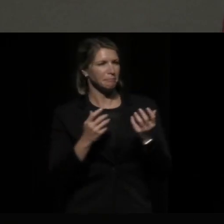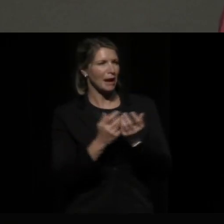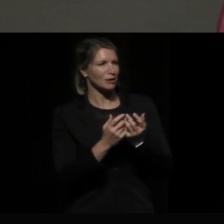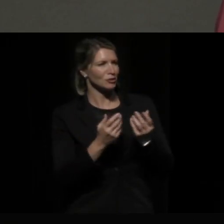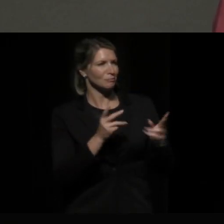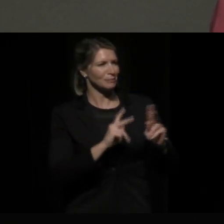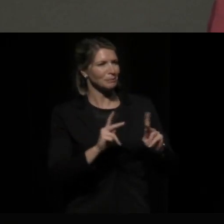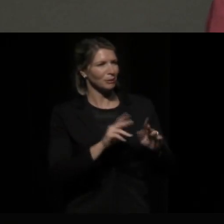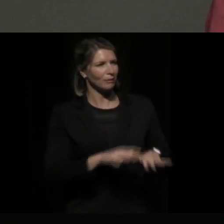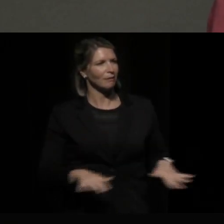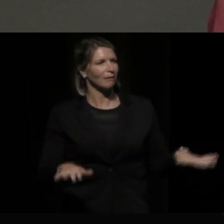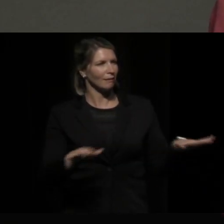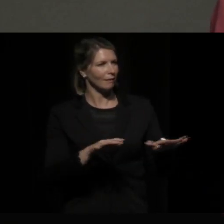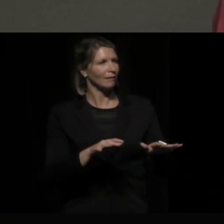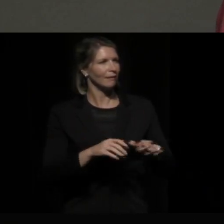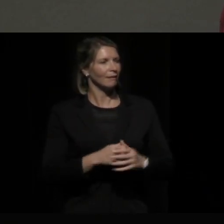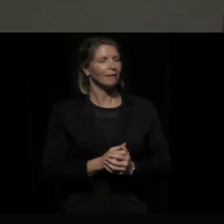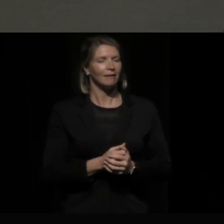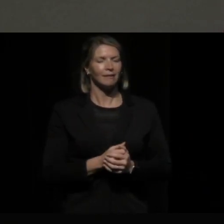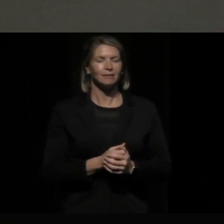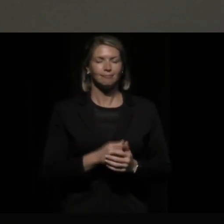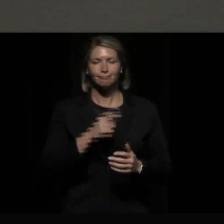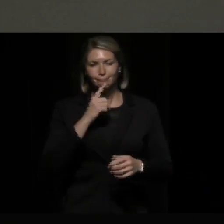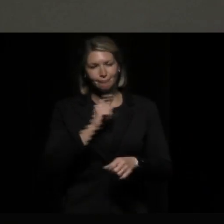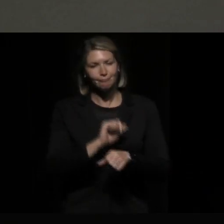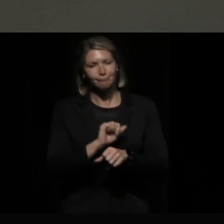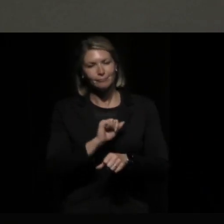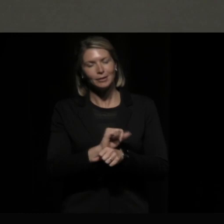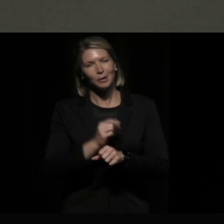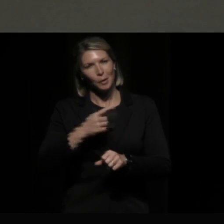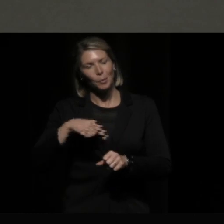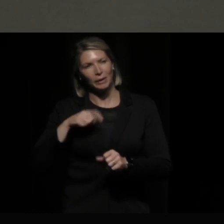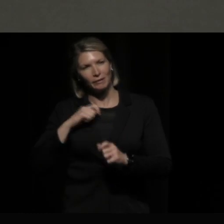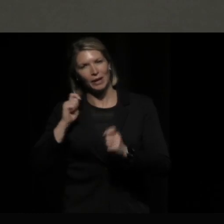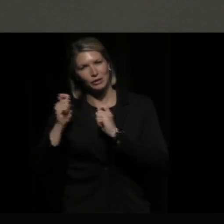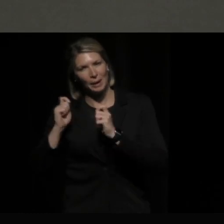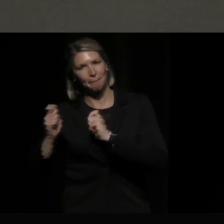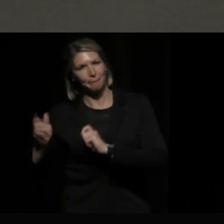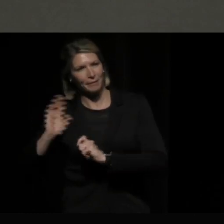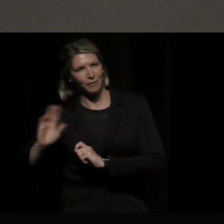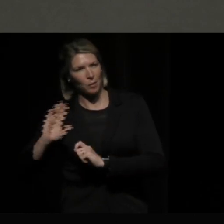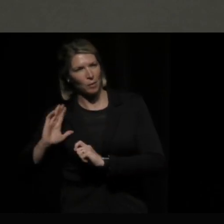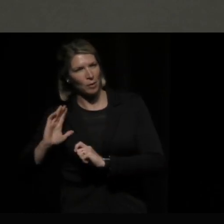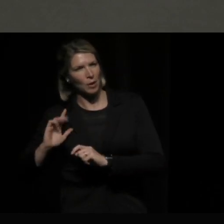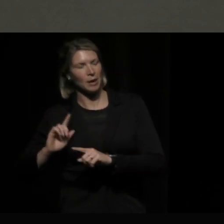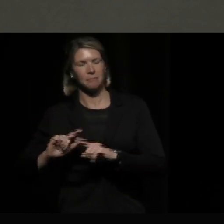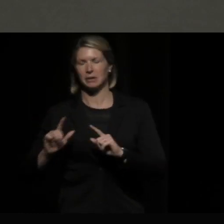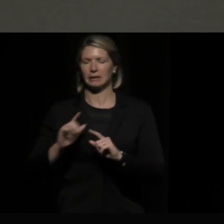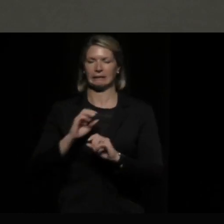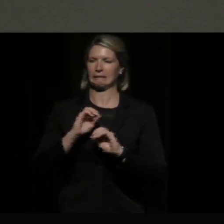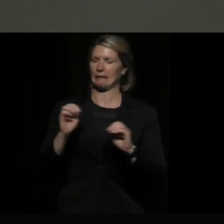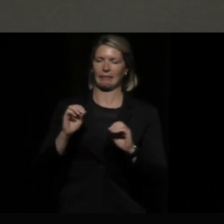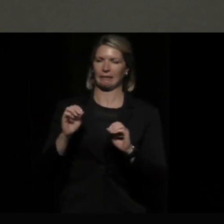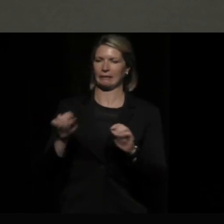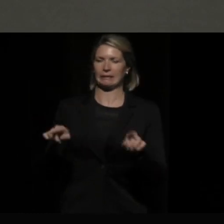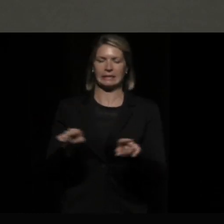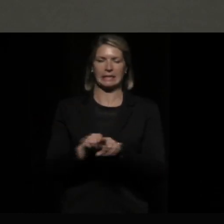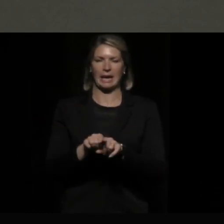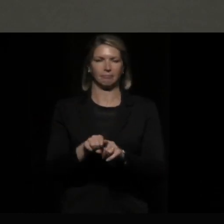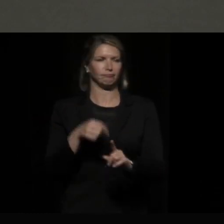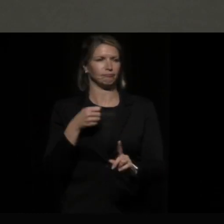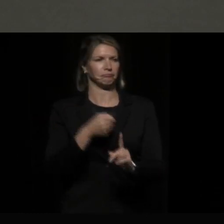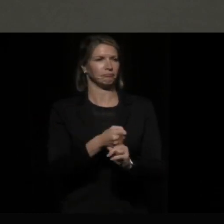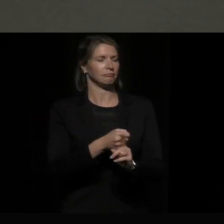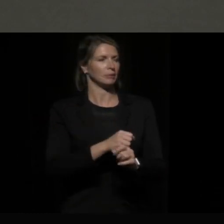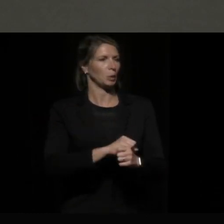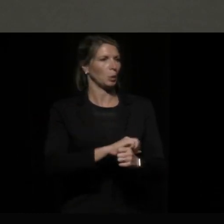true that we've faced challenges before, recent weather events come to mind, nothing has been this sustained or widespread. Without